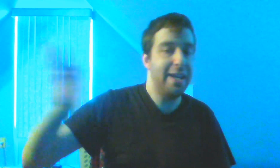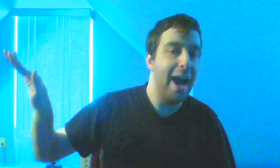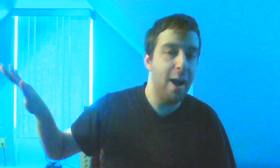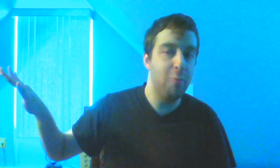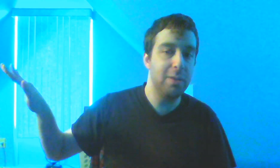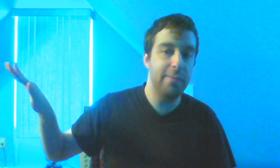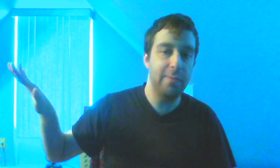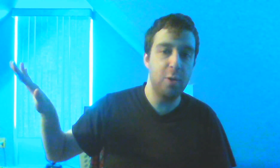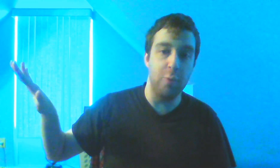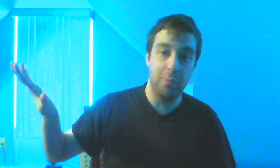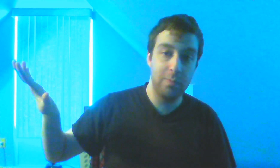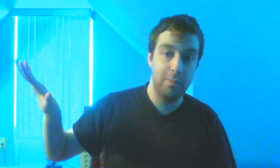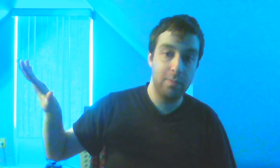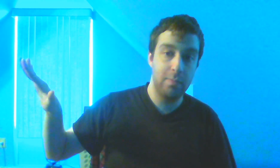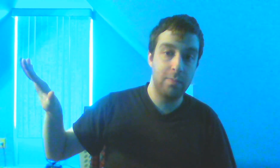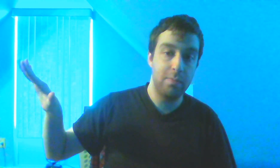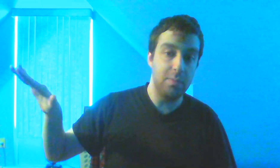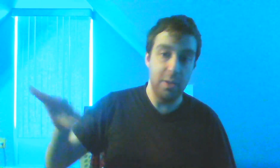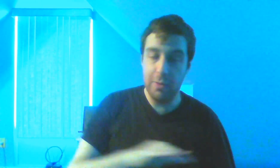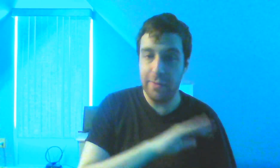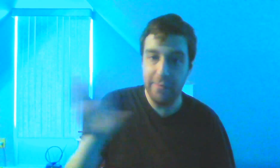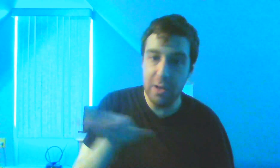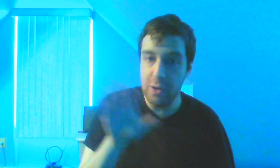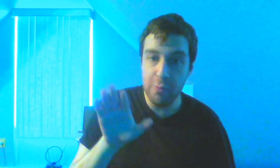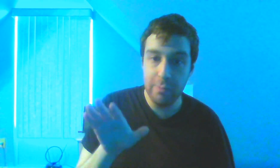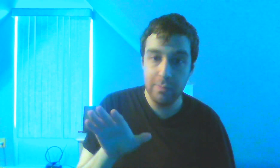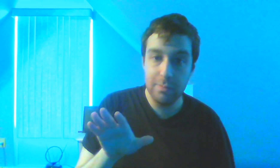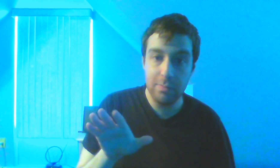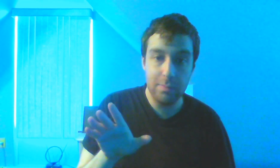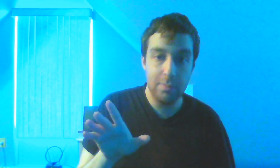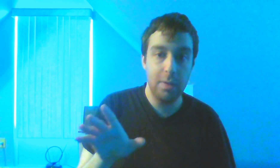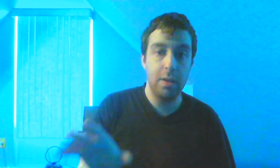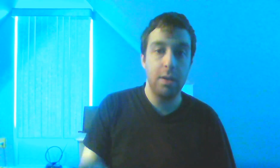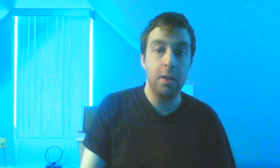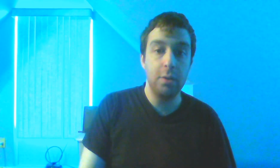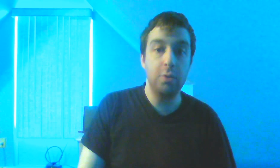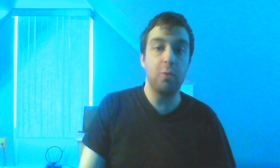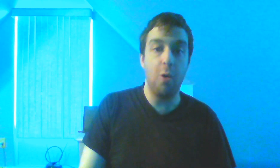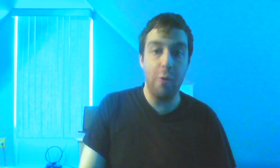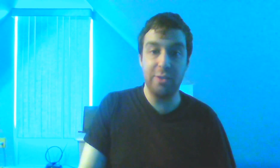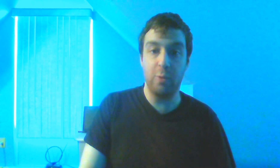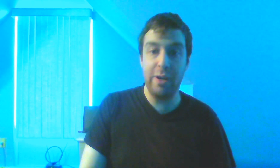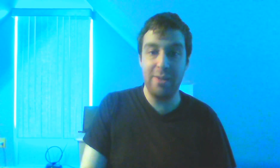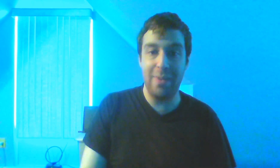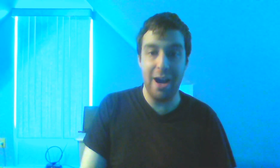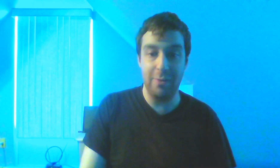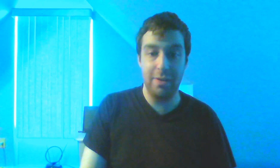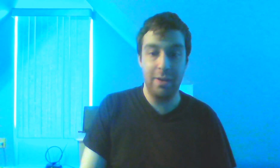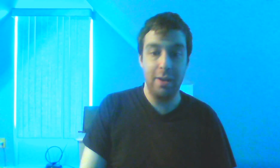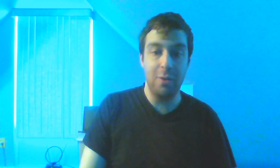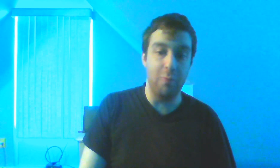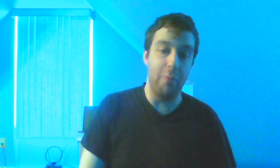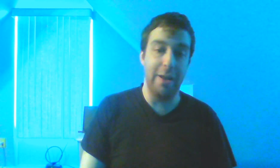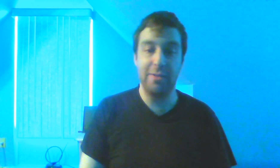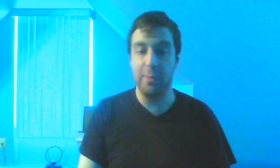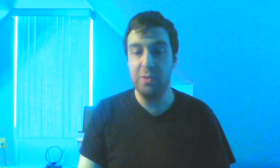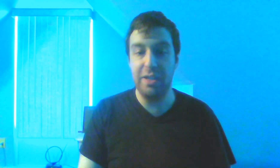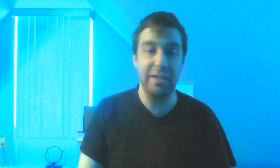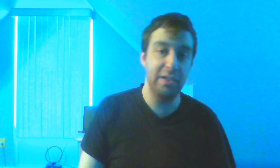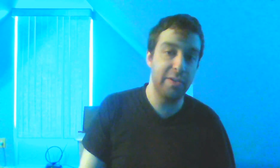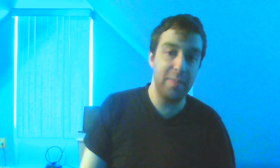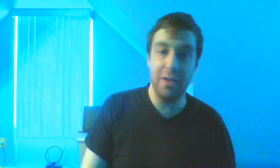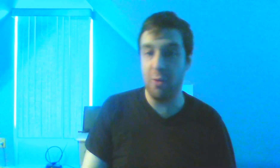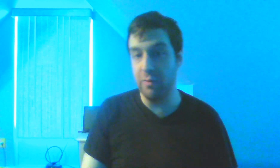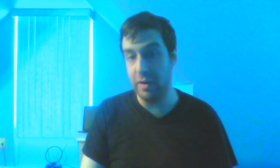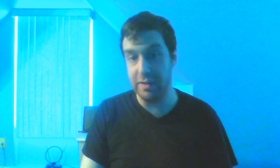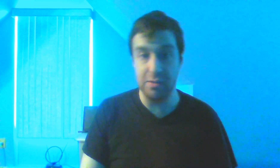Just like how with the flu. With the flu, you were always worried about when's flu